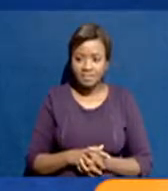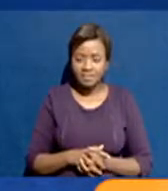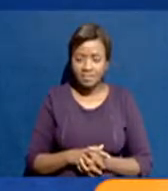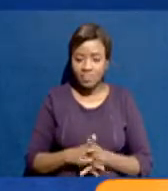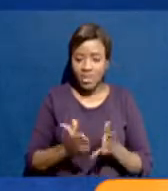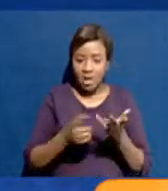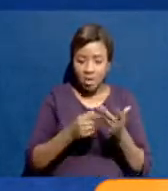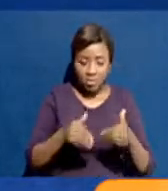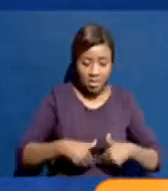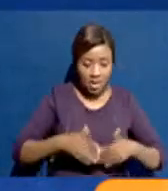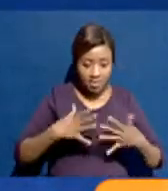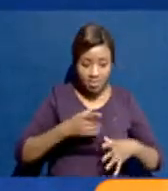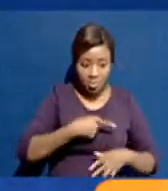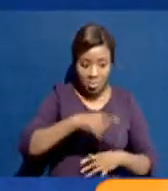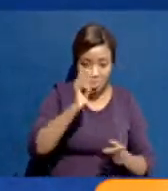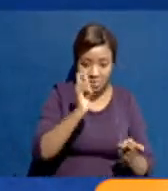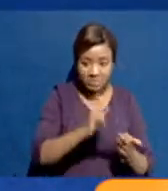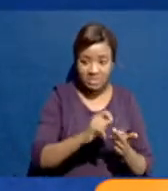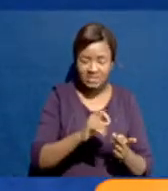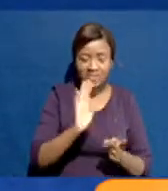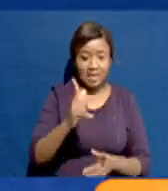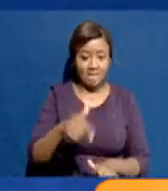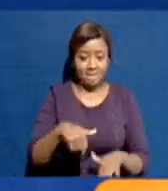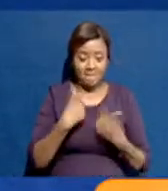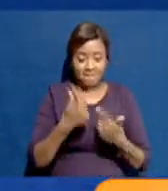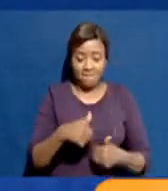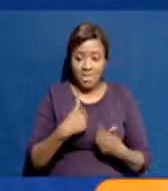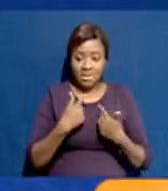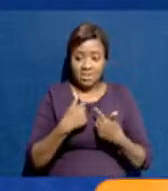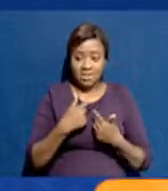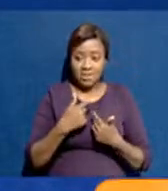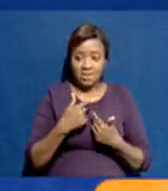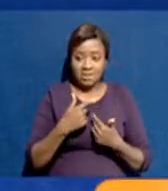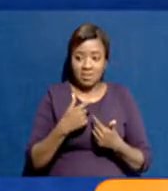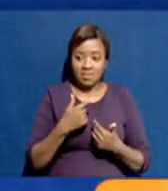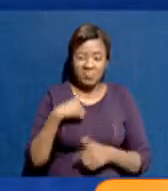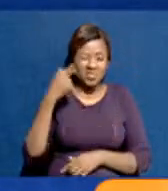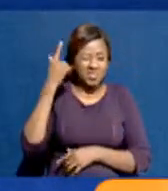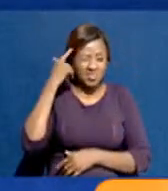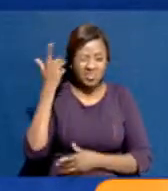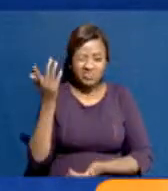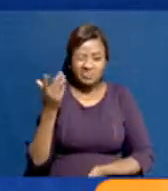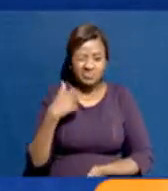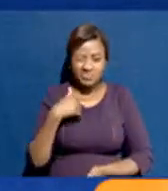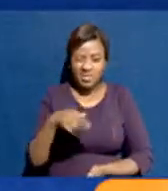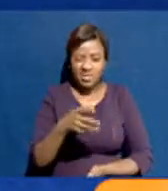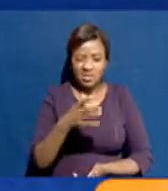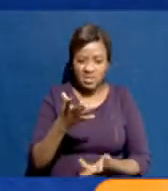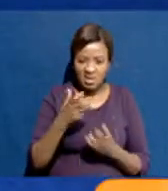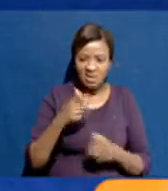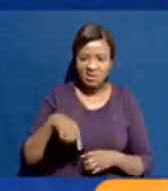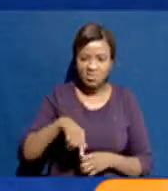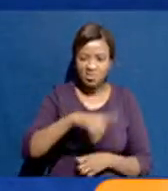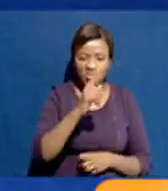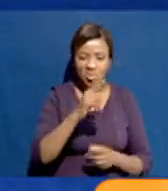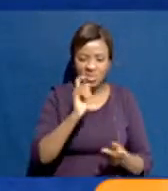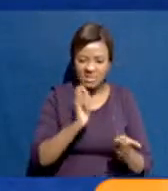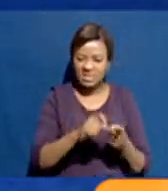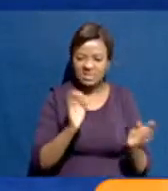test, but young people just walk. I personally never thought there was need to test ever until I was very